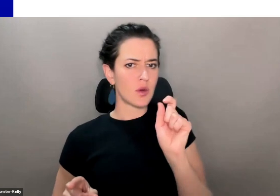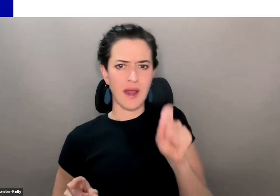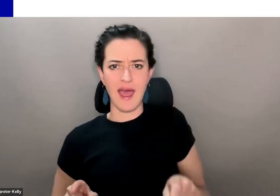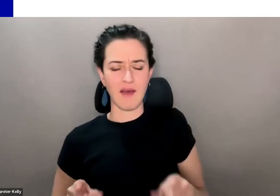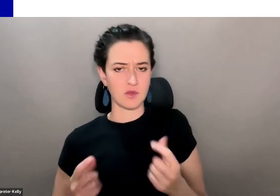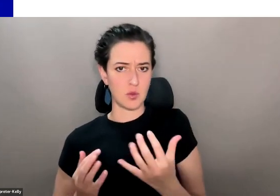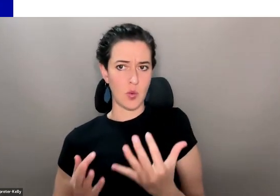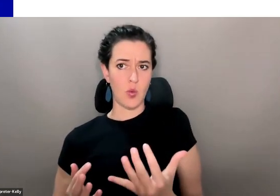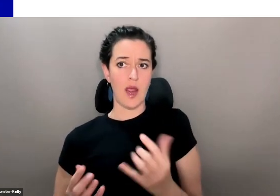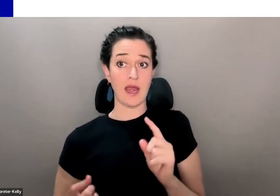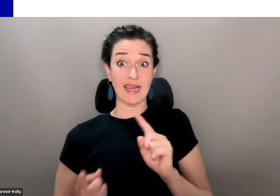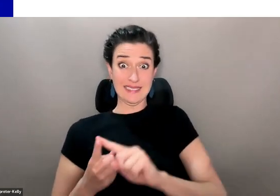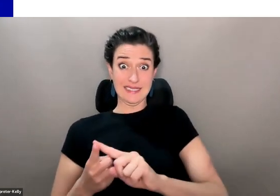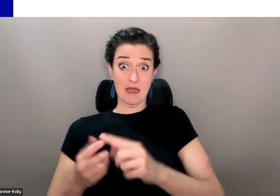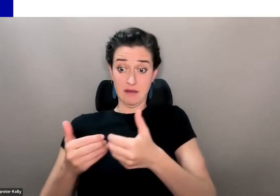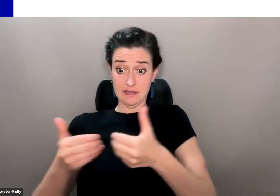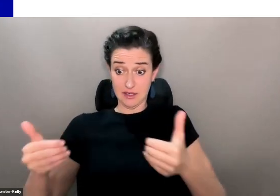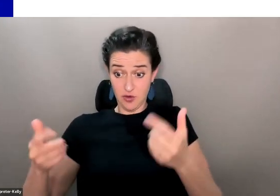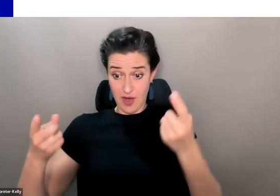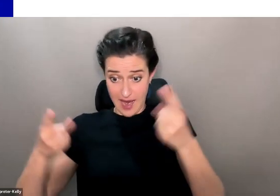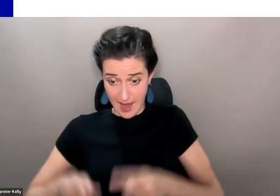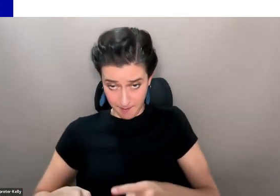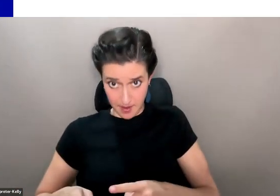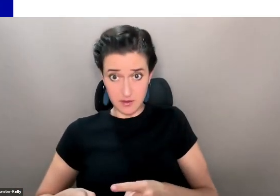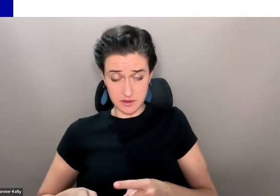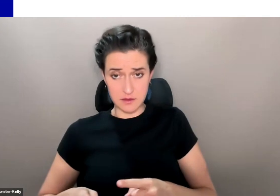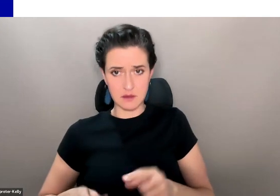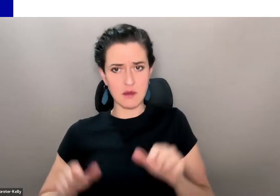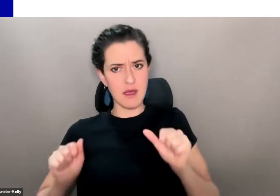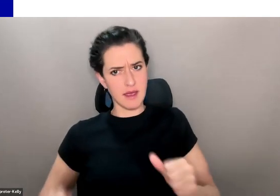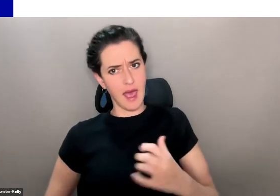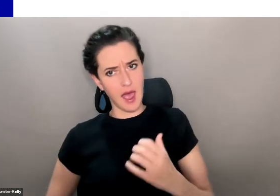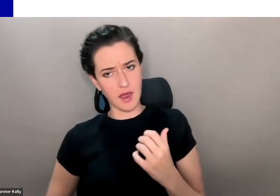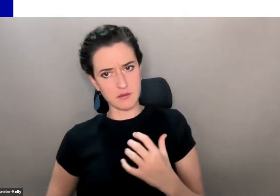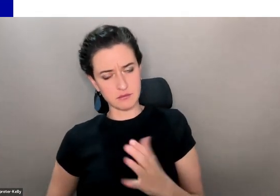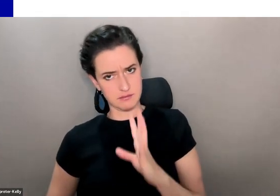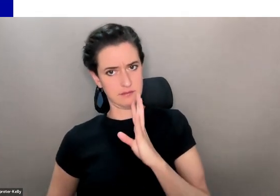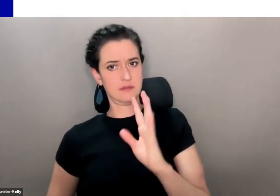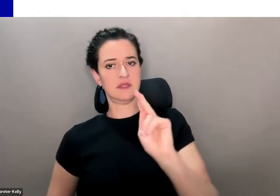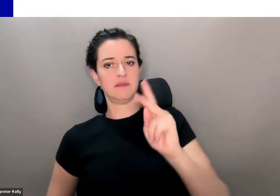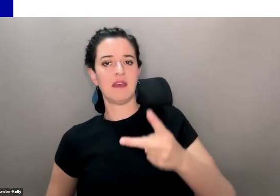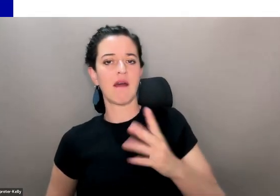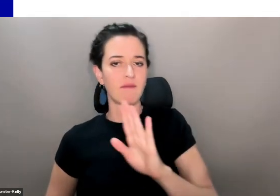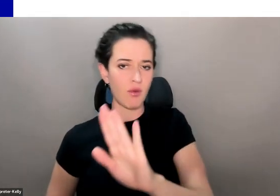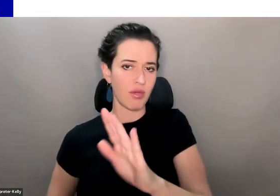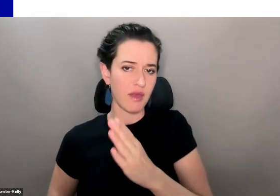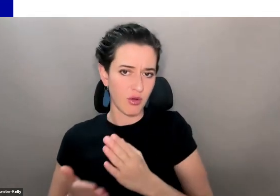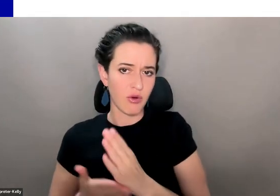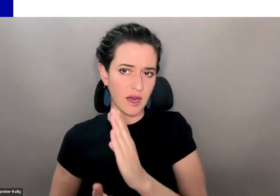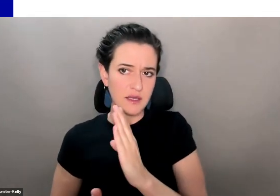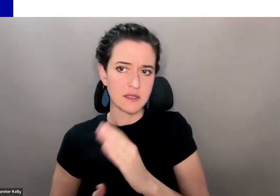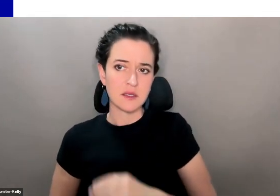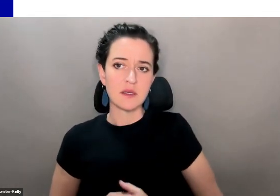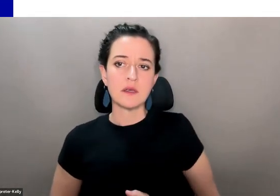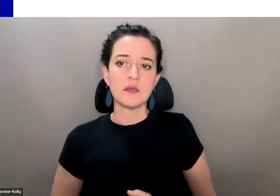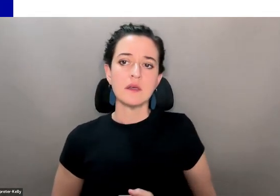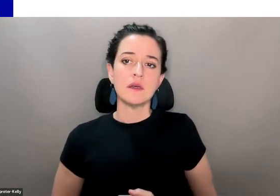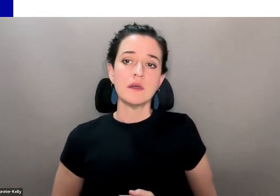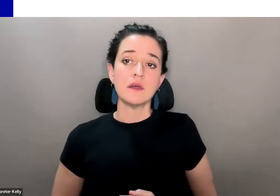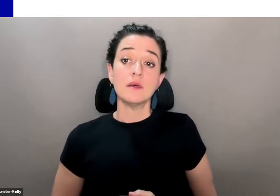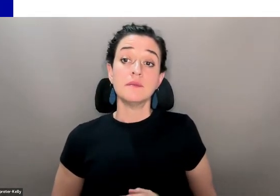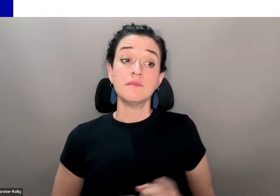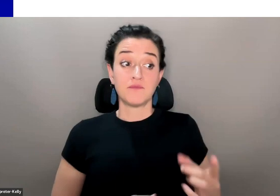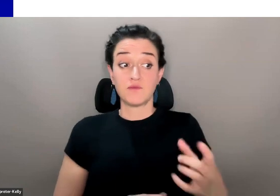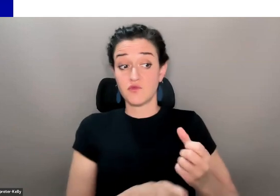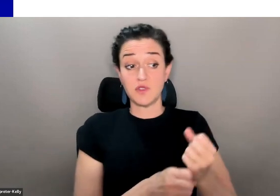or segregation occurs to assert their rights and avoid unnecessary segregation. However, recipients are not required to take actions